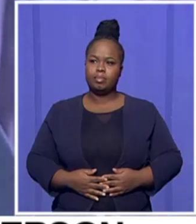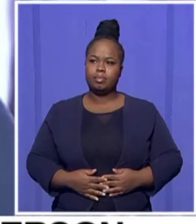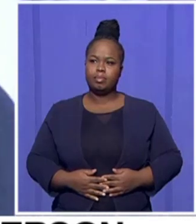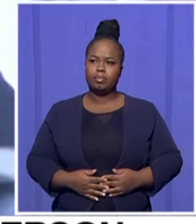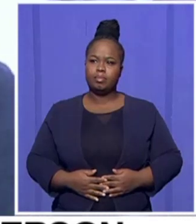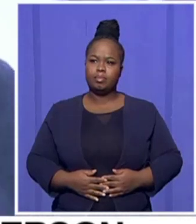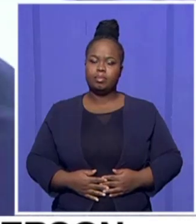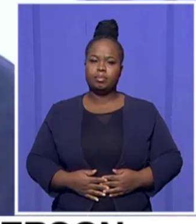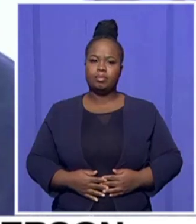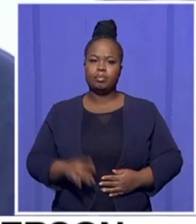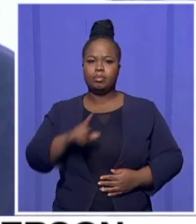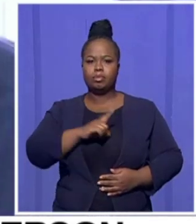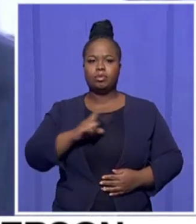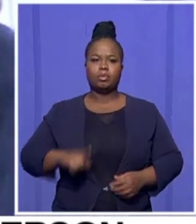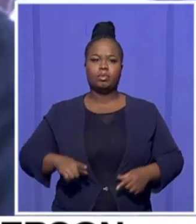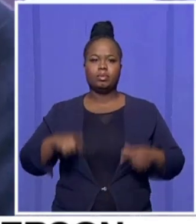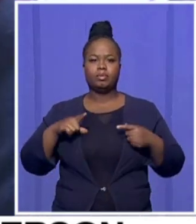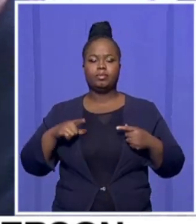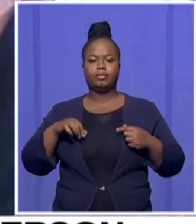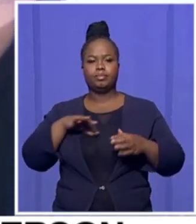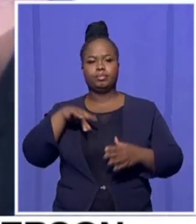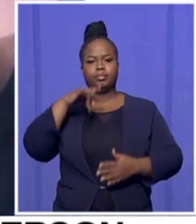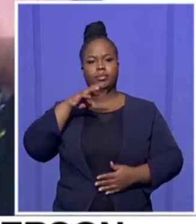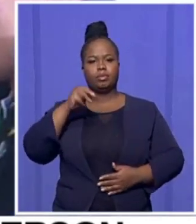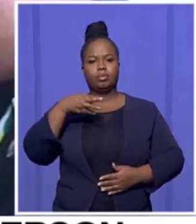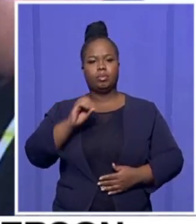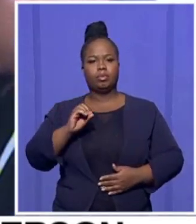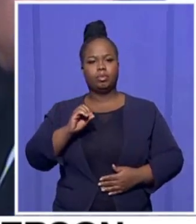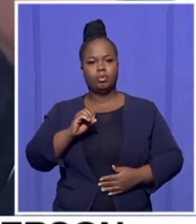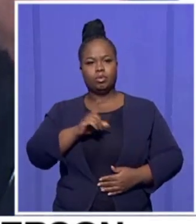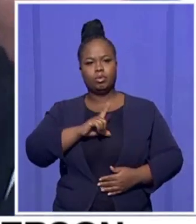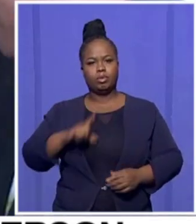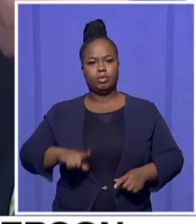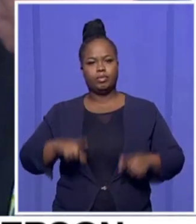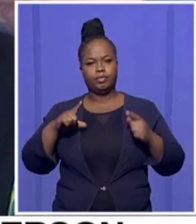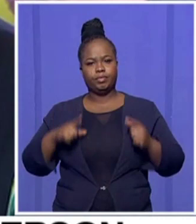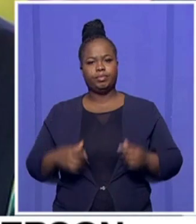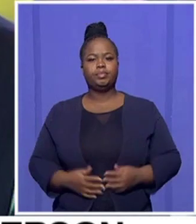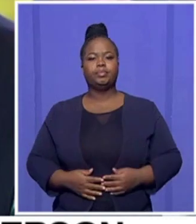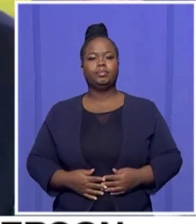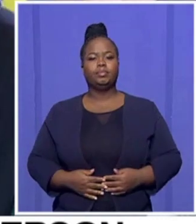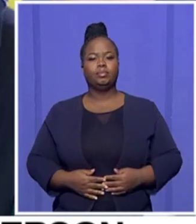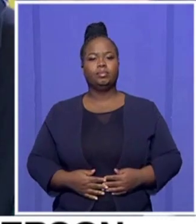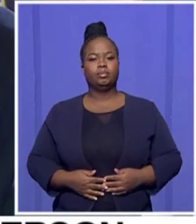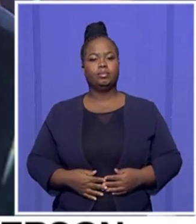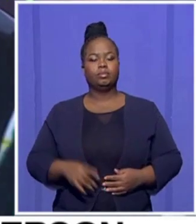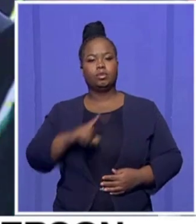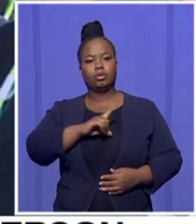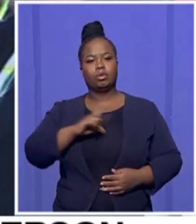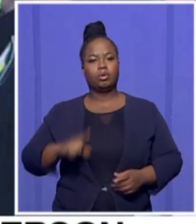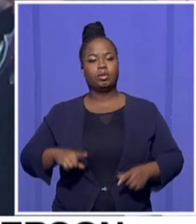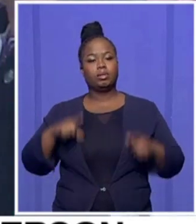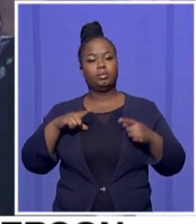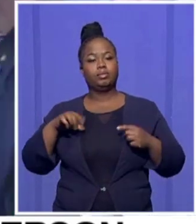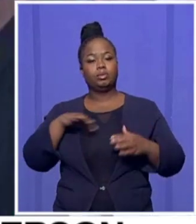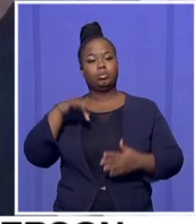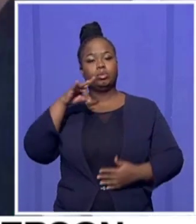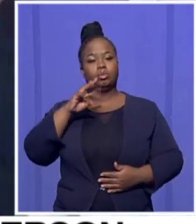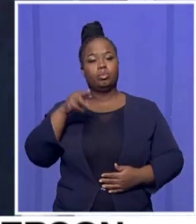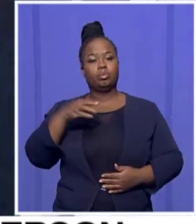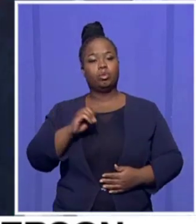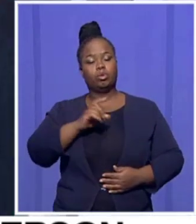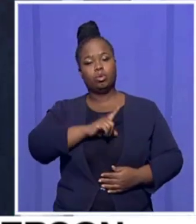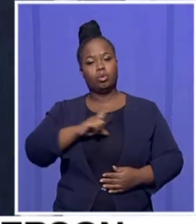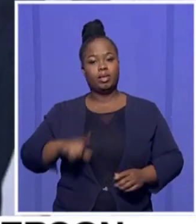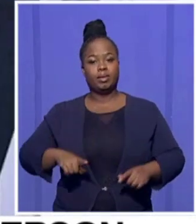Long live the spirit of Mpho Moerane, long live. Long live the spirit of Mpho Moerane, long